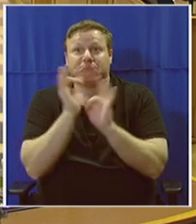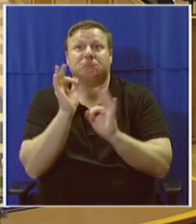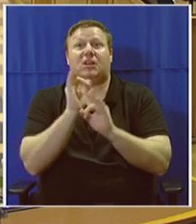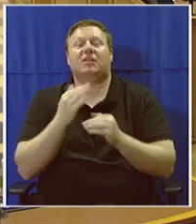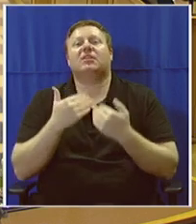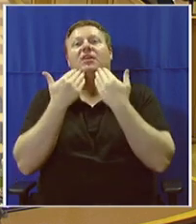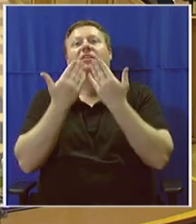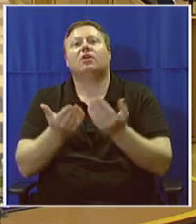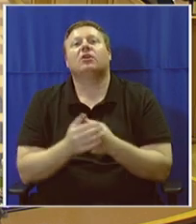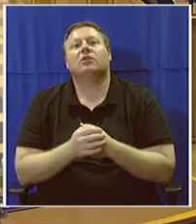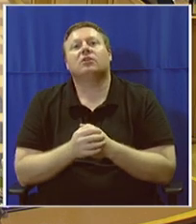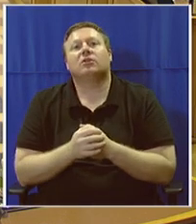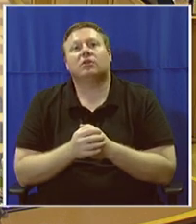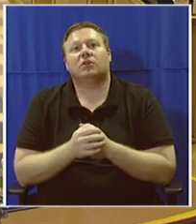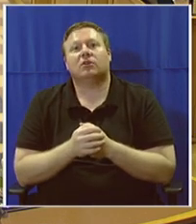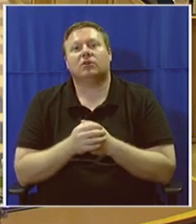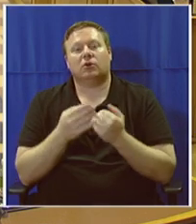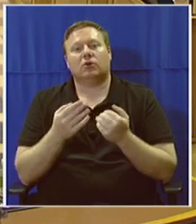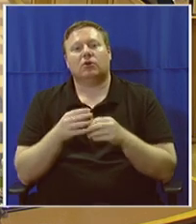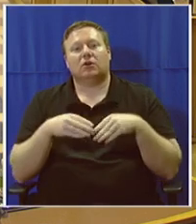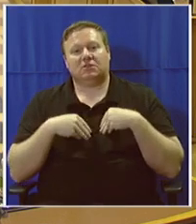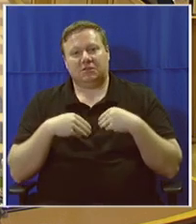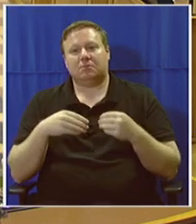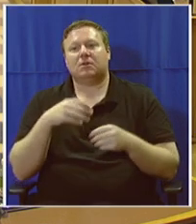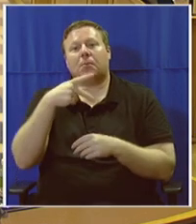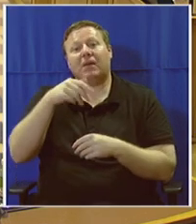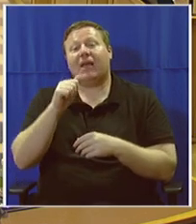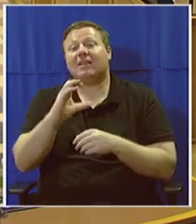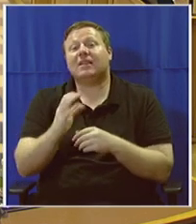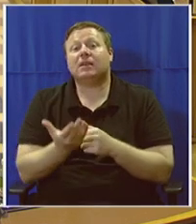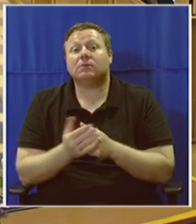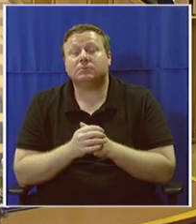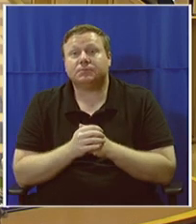you. The motion is agreed to. PAC?